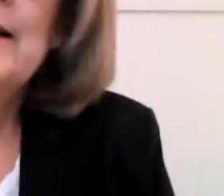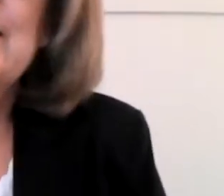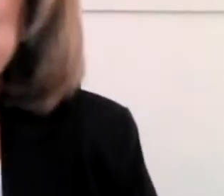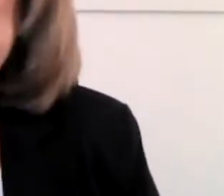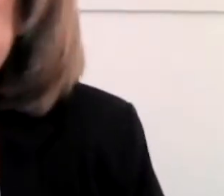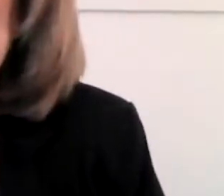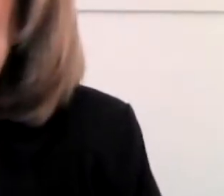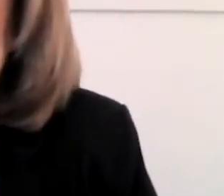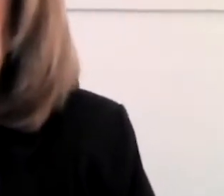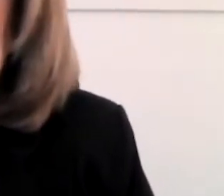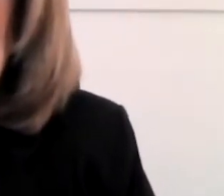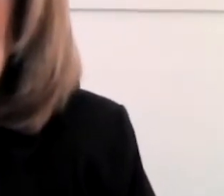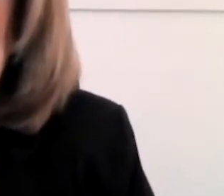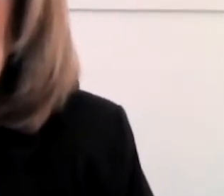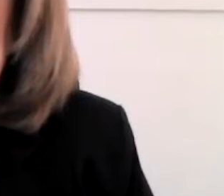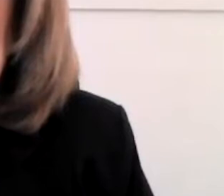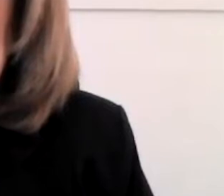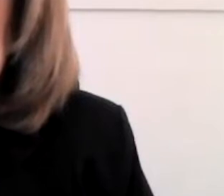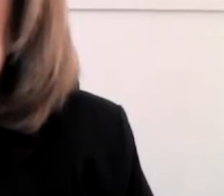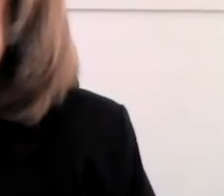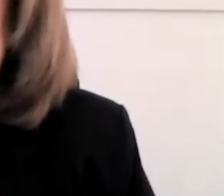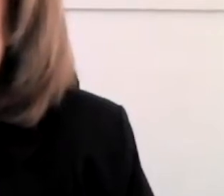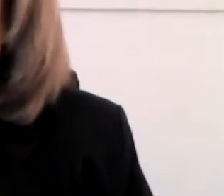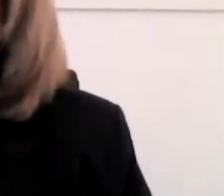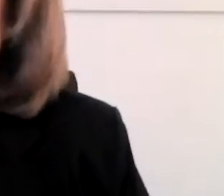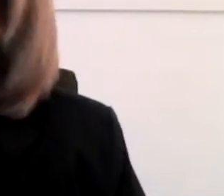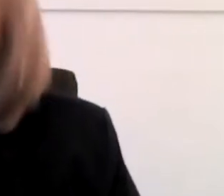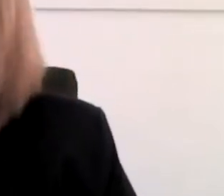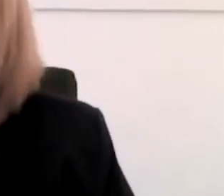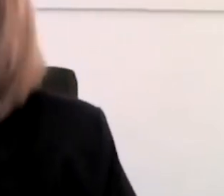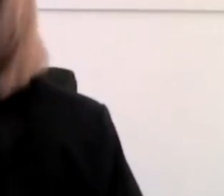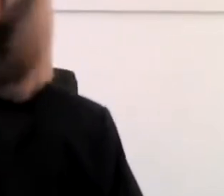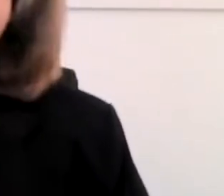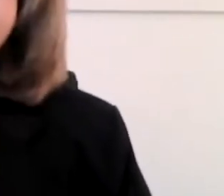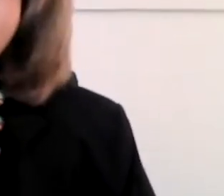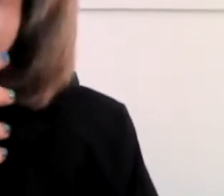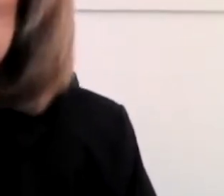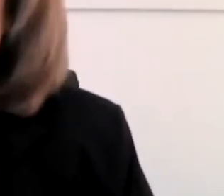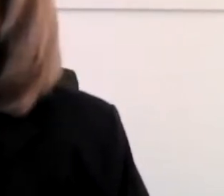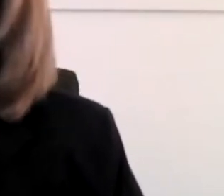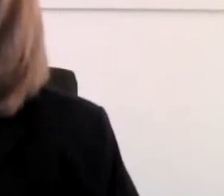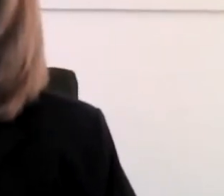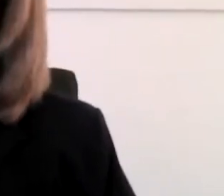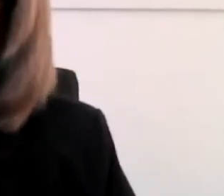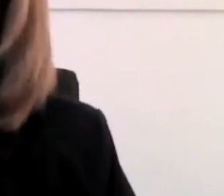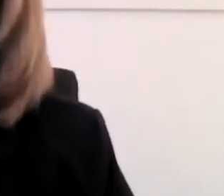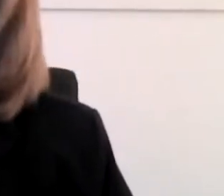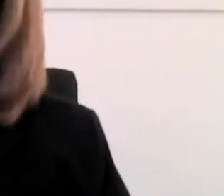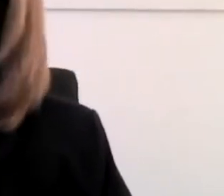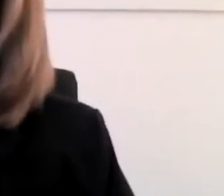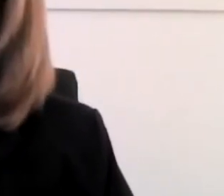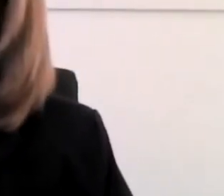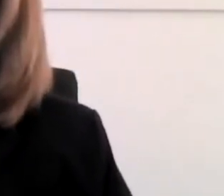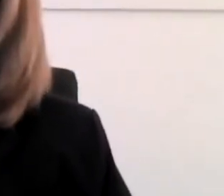about, you know, it depends, mostly puddles. Sometimes buckets are with holes. Sometimes there's smaller buckets or more